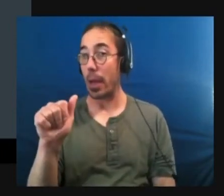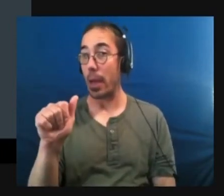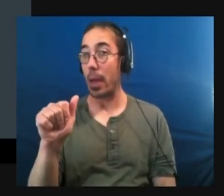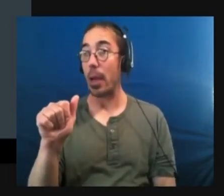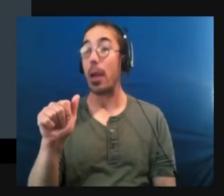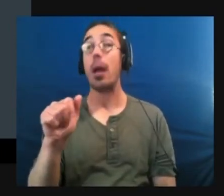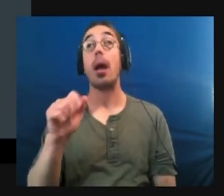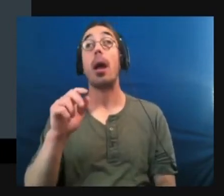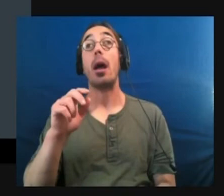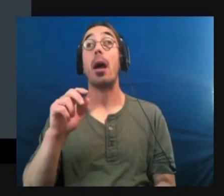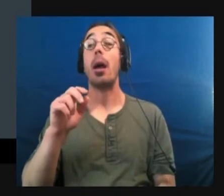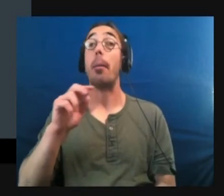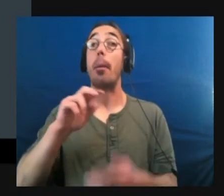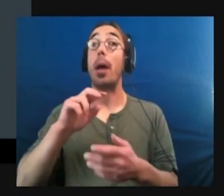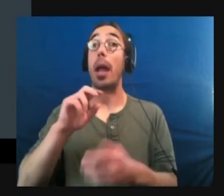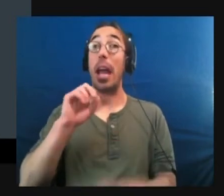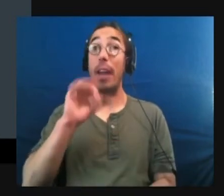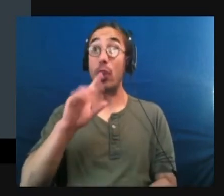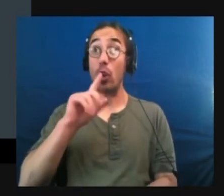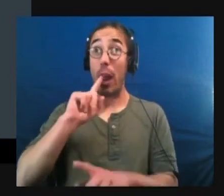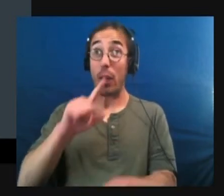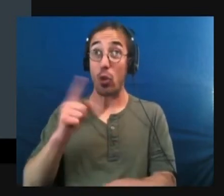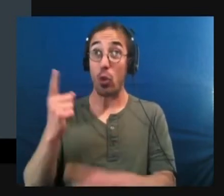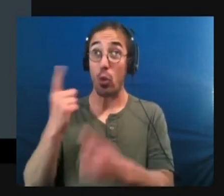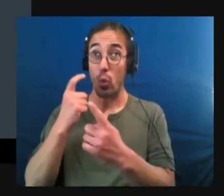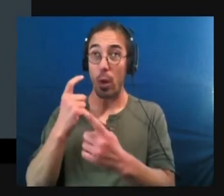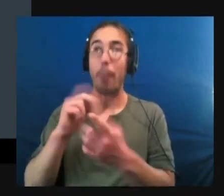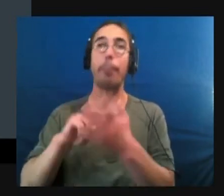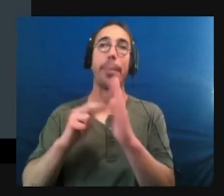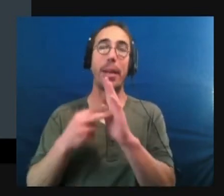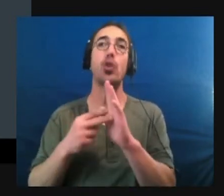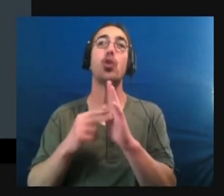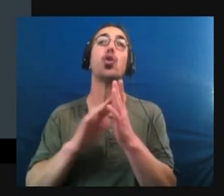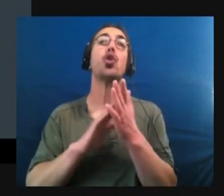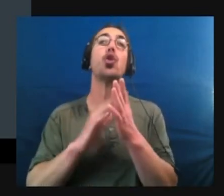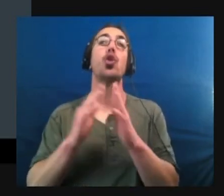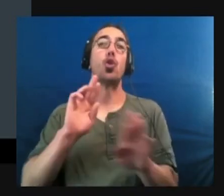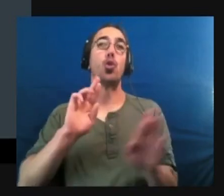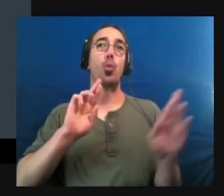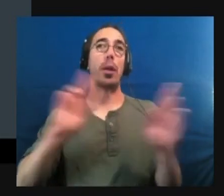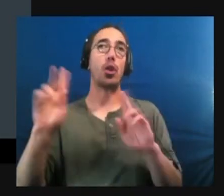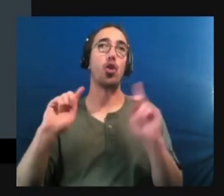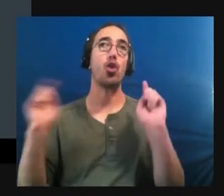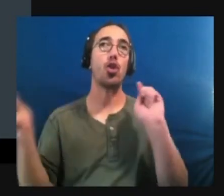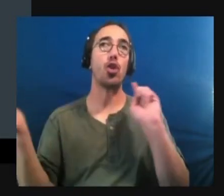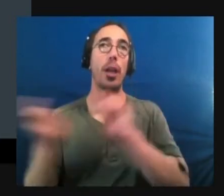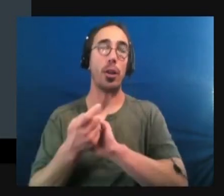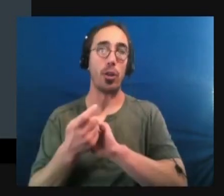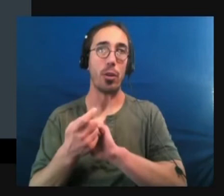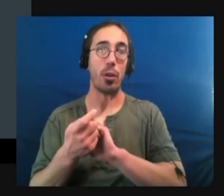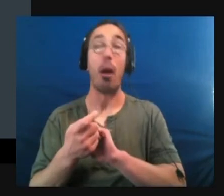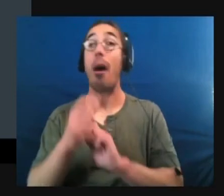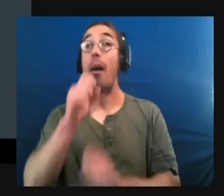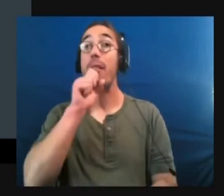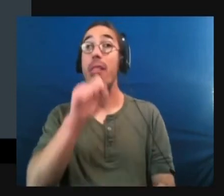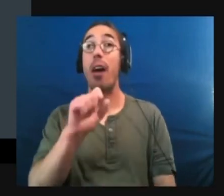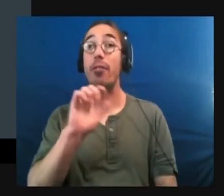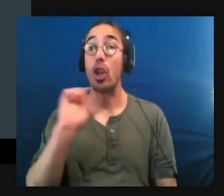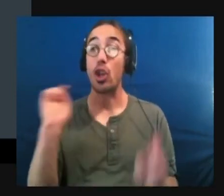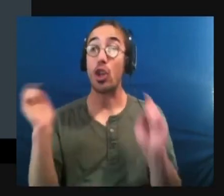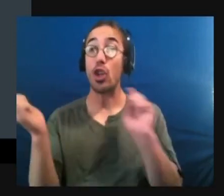means that you're on your way. The change model, I love the change model because it comes in all these